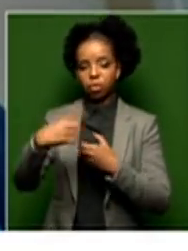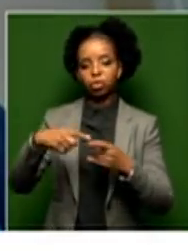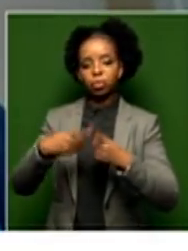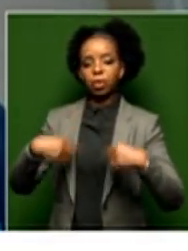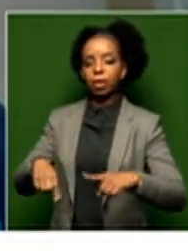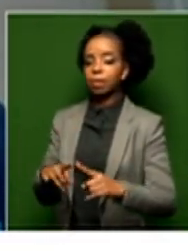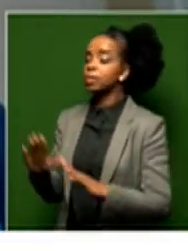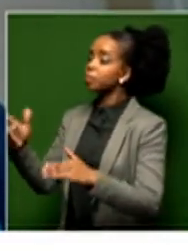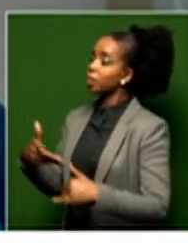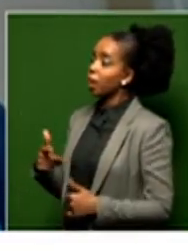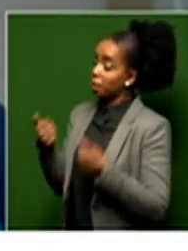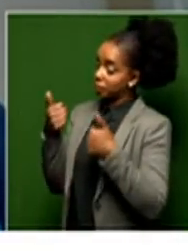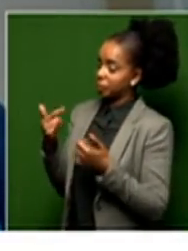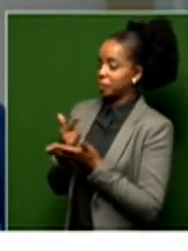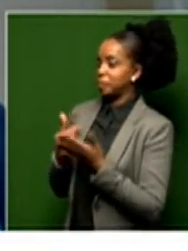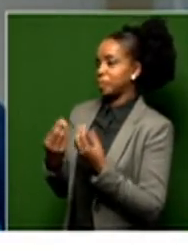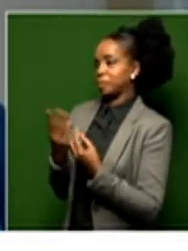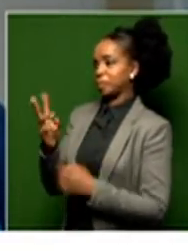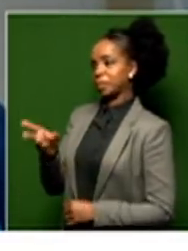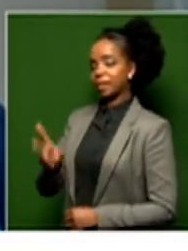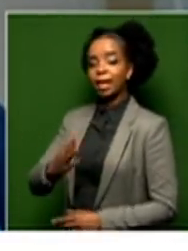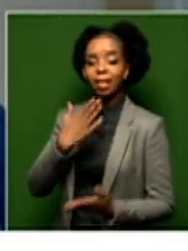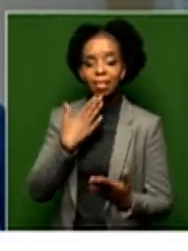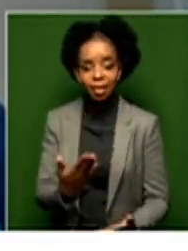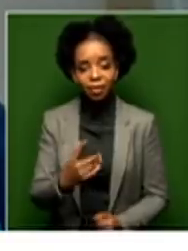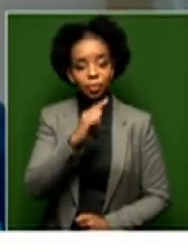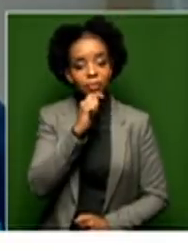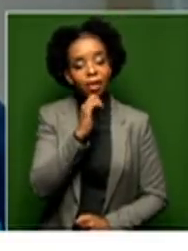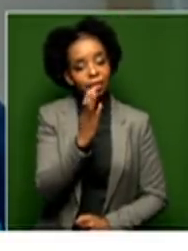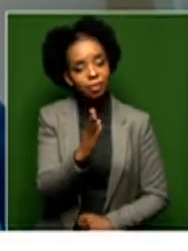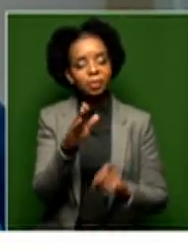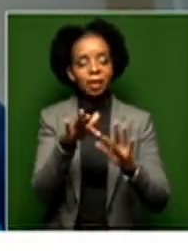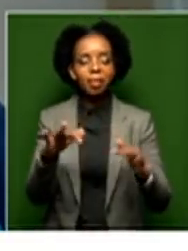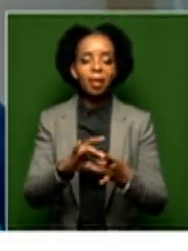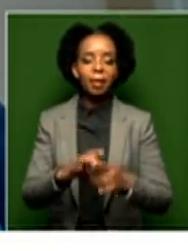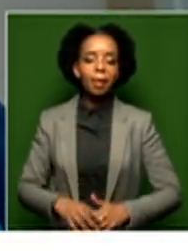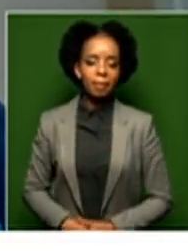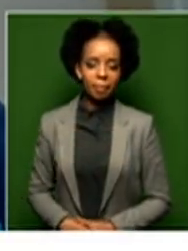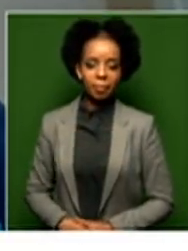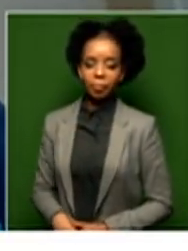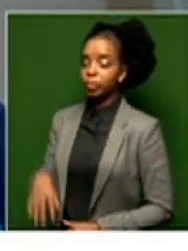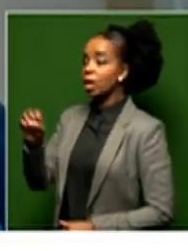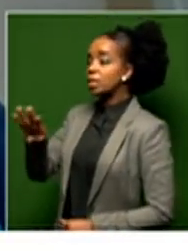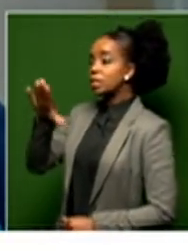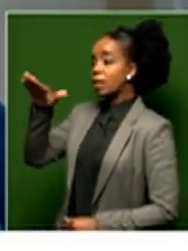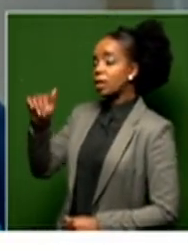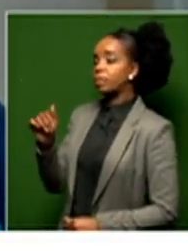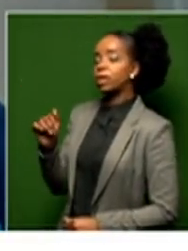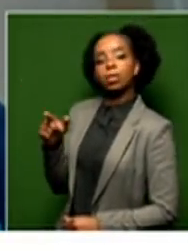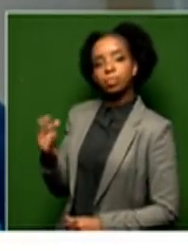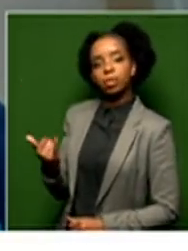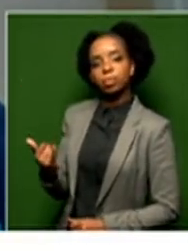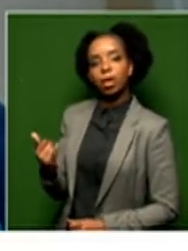you again. Thank you, and good morning to you and your listeners. So South Africa currently has about 30,000 megawatts